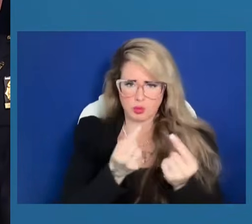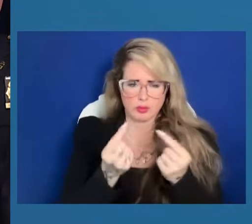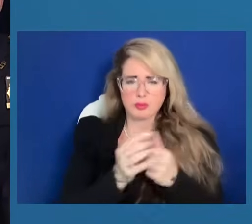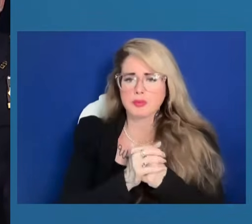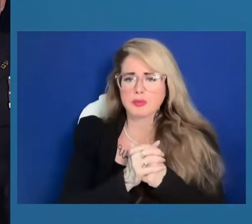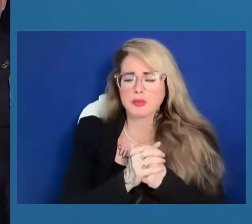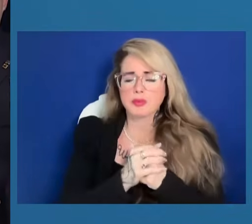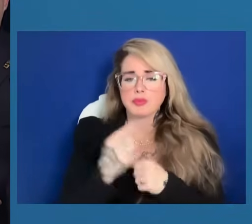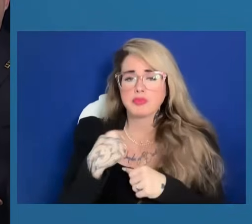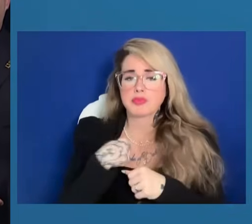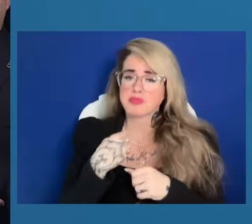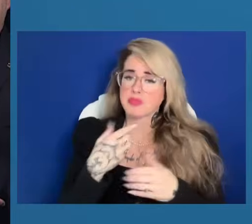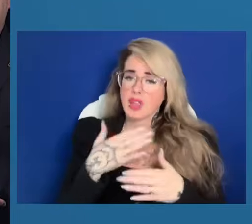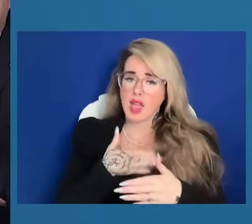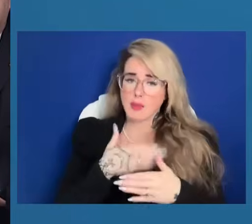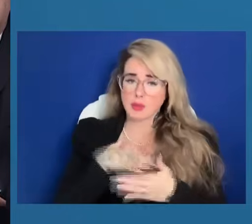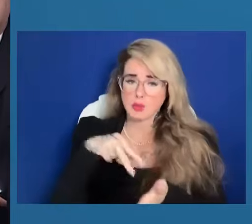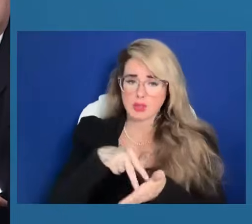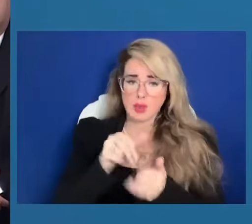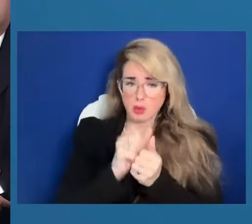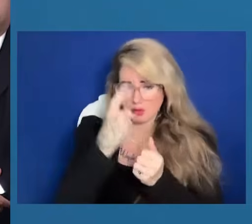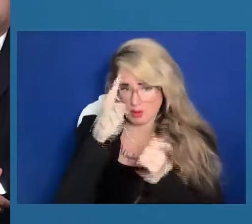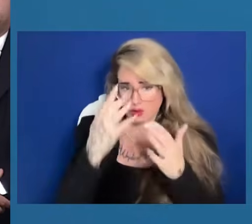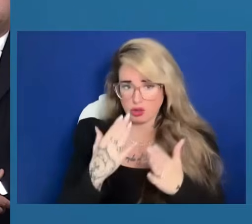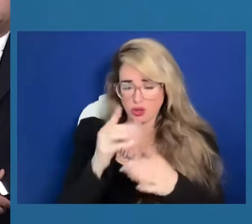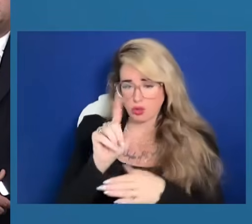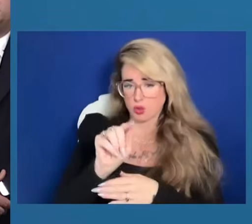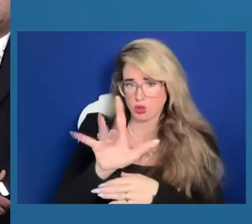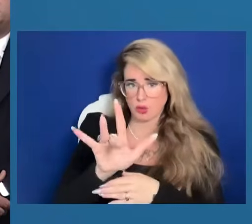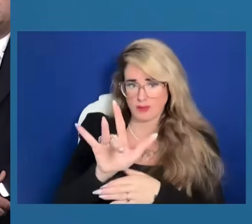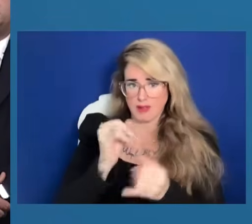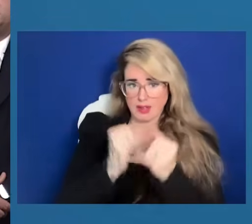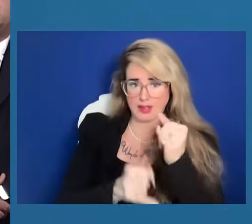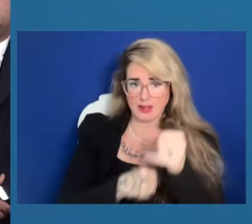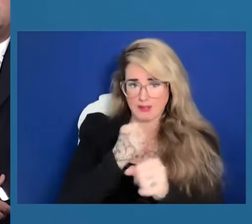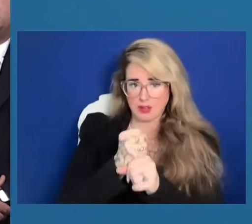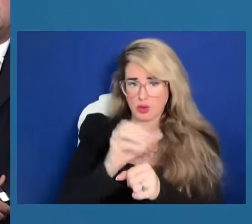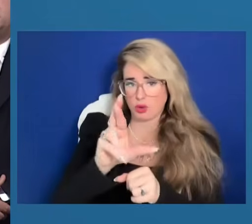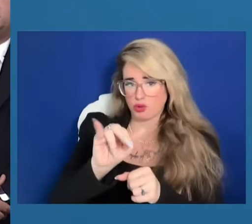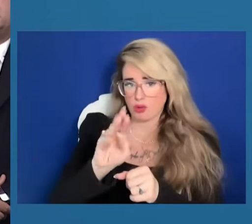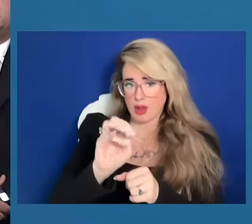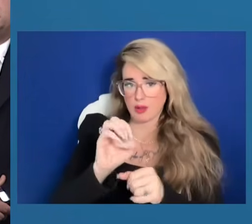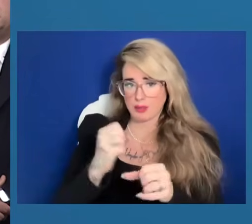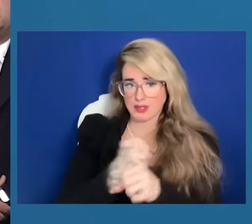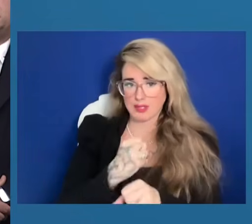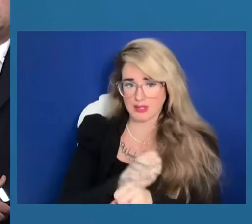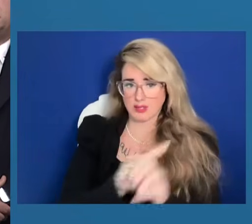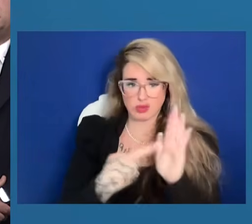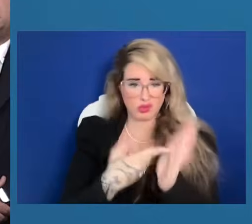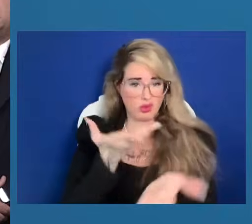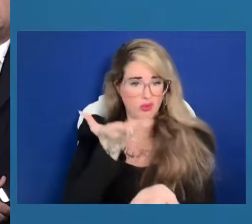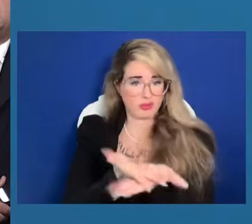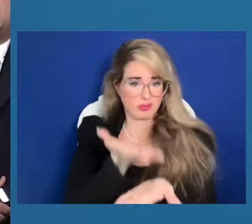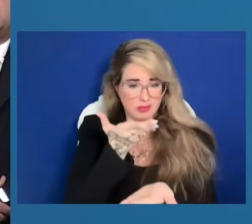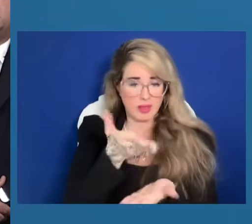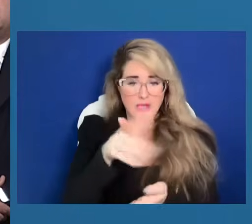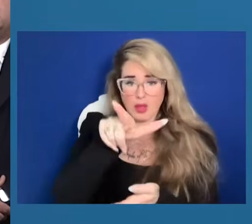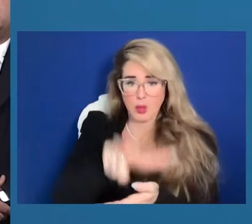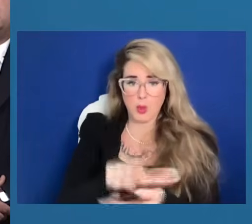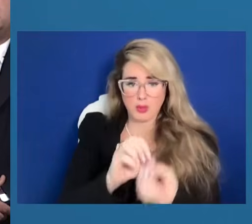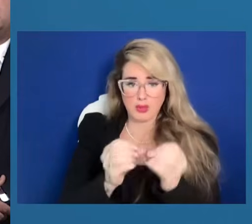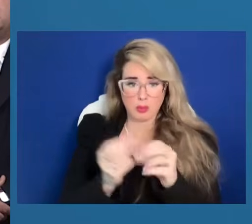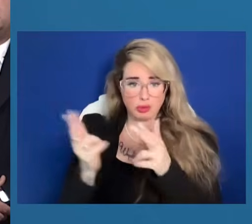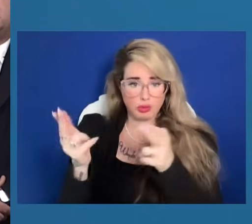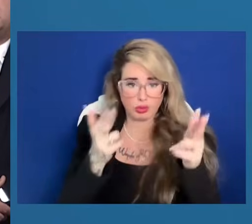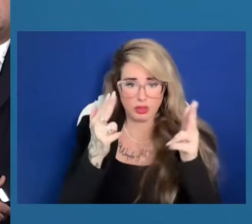our 2025 end-of-year crime stats, which reflect exactly that. The lowest number of shooting incidents